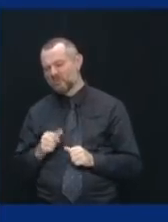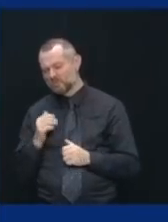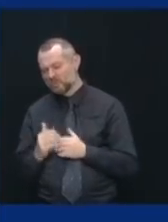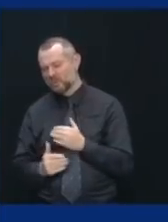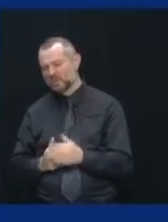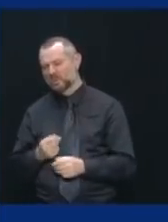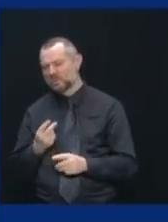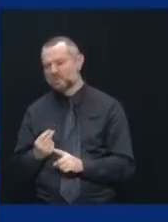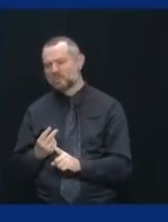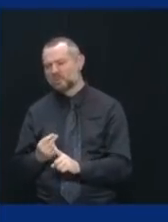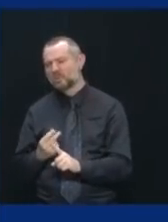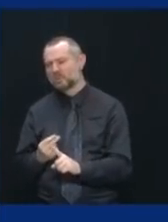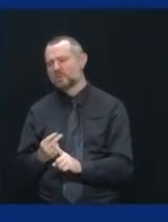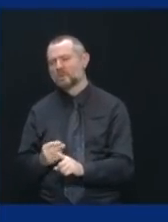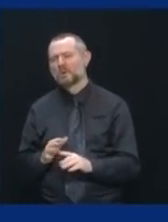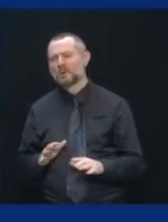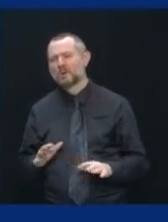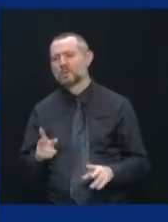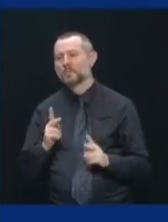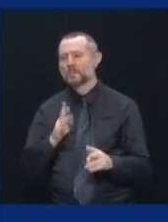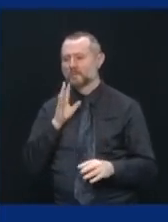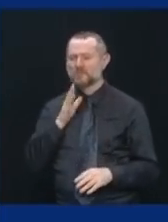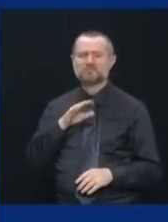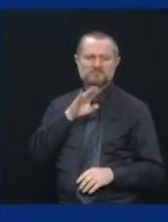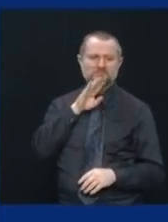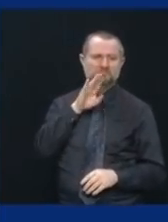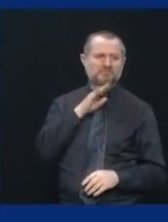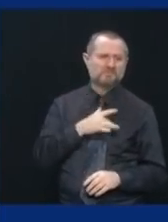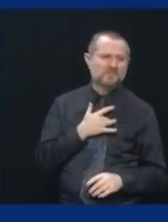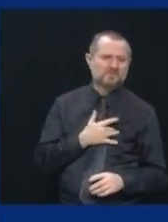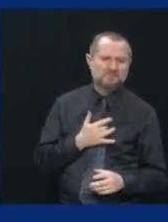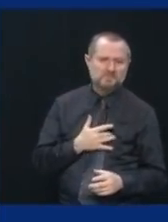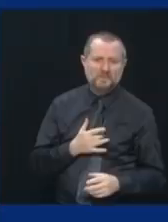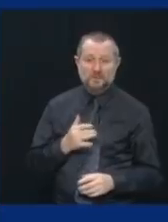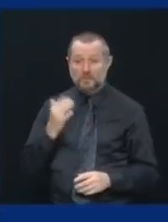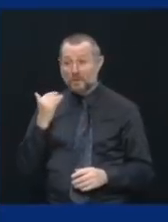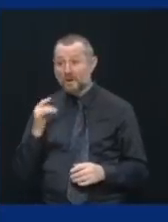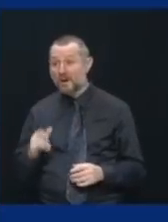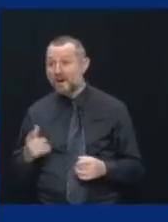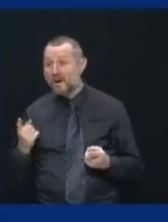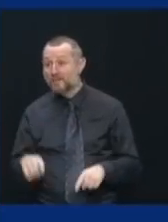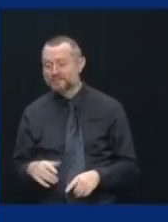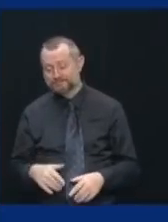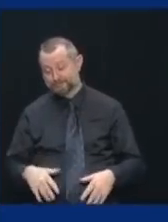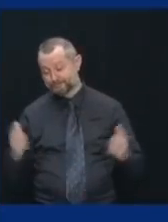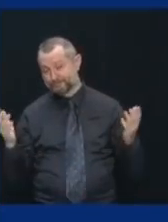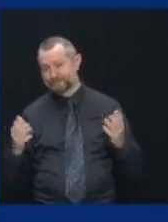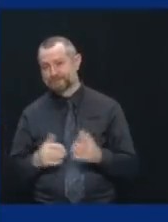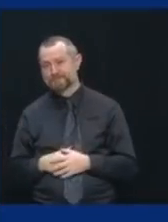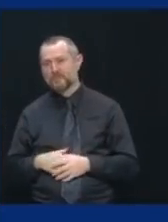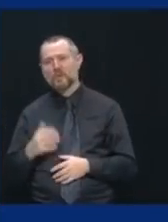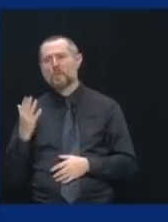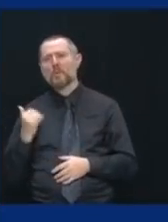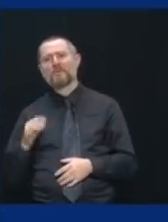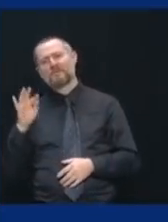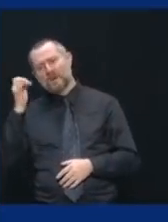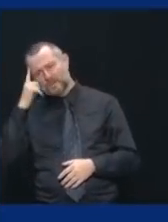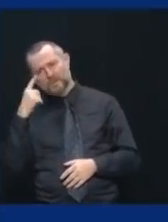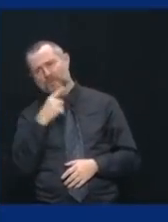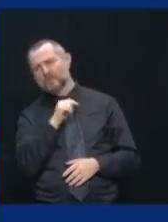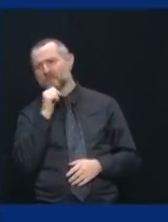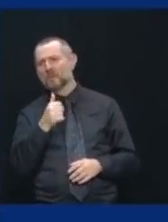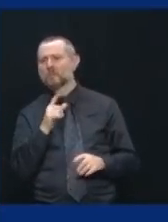anxiety-producing time. Well, how did we get here? I don't know. Why the federal government didn't order